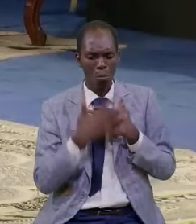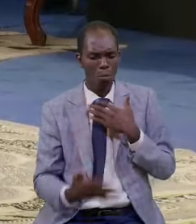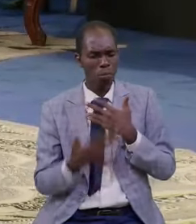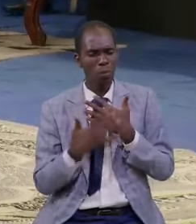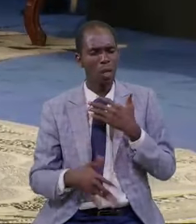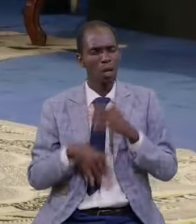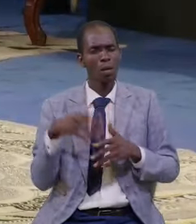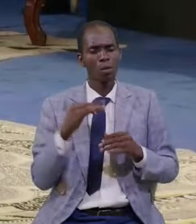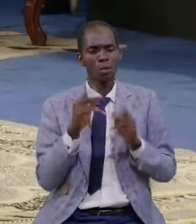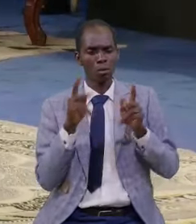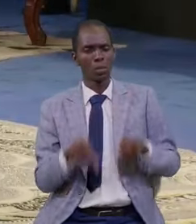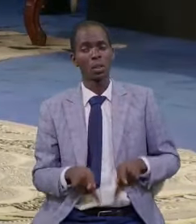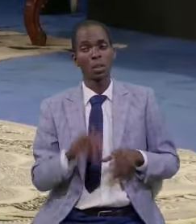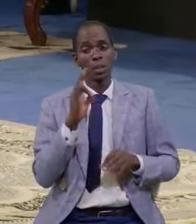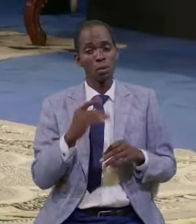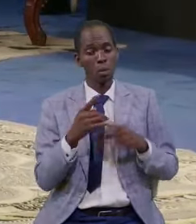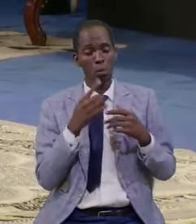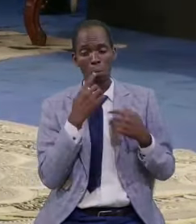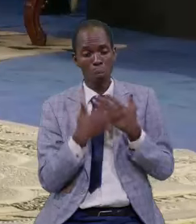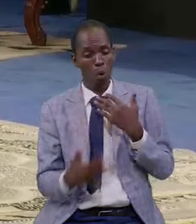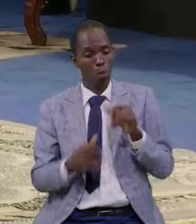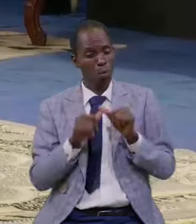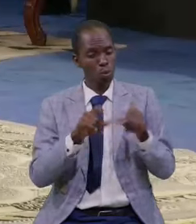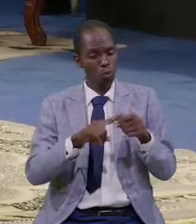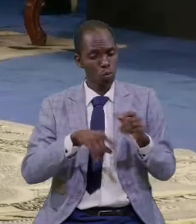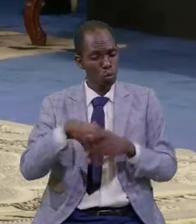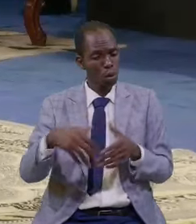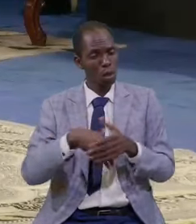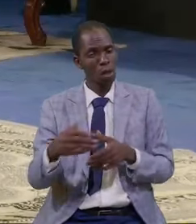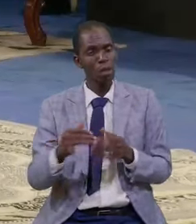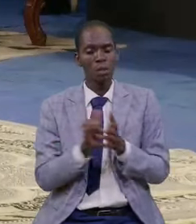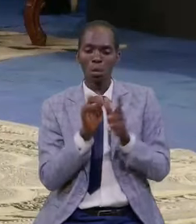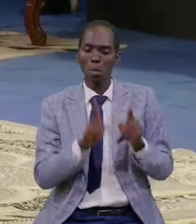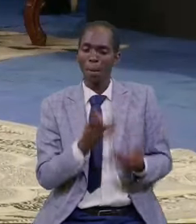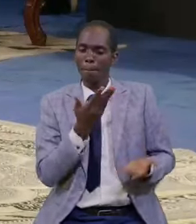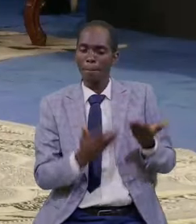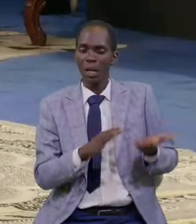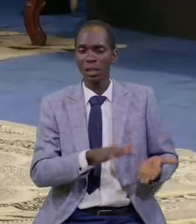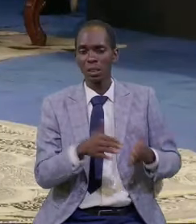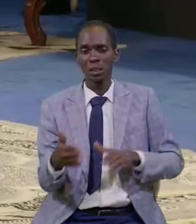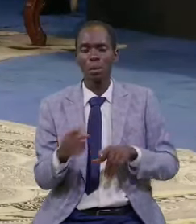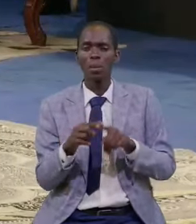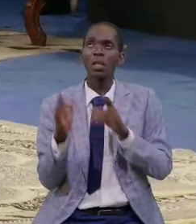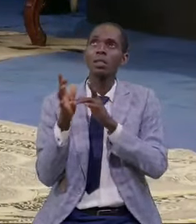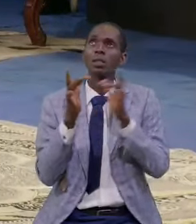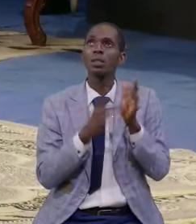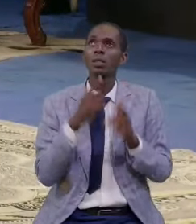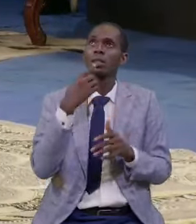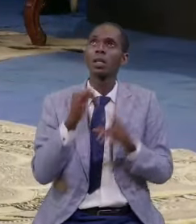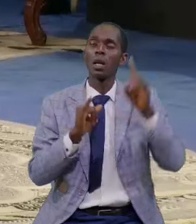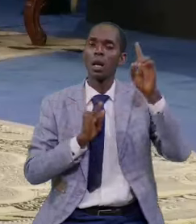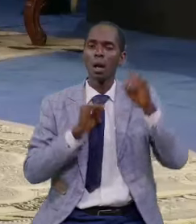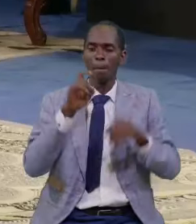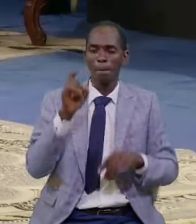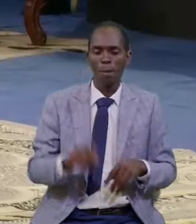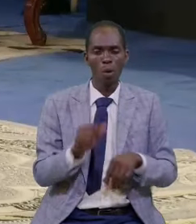the blood continues like that, he may die. But Jesus said, I must work and remove